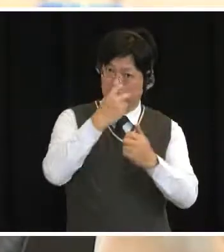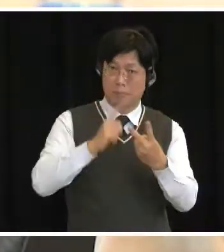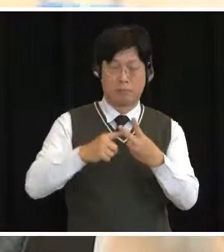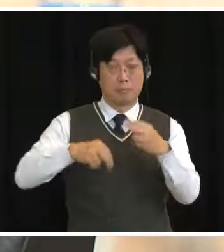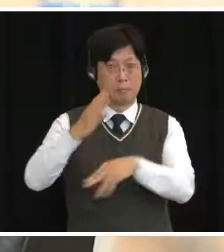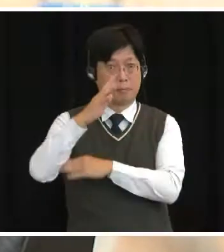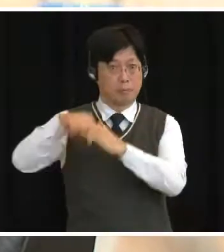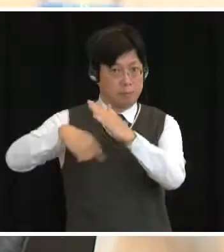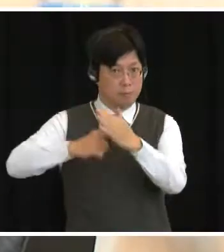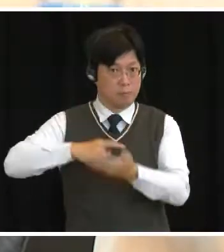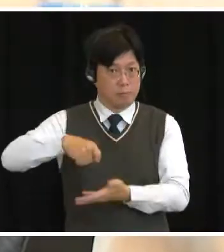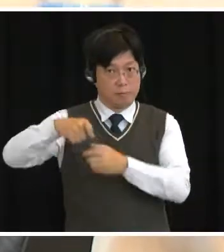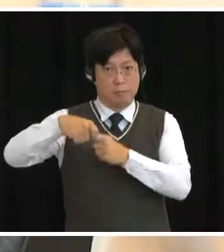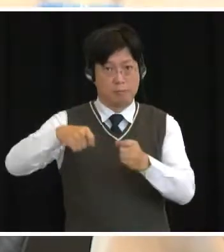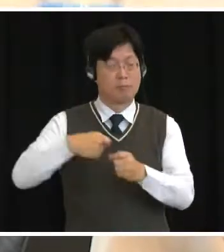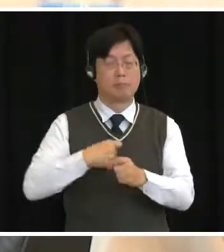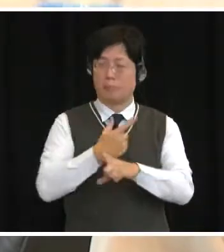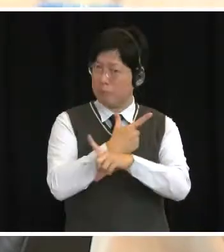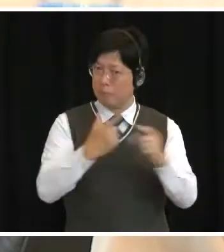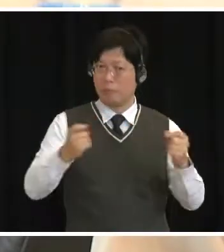May 2019.